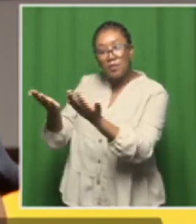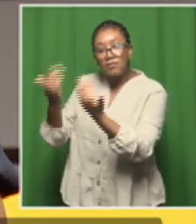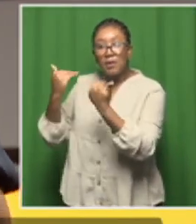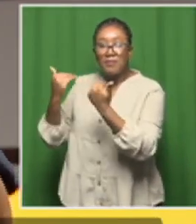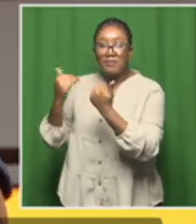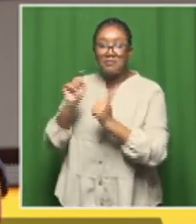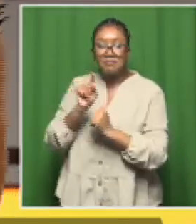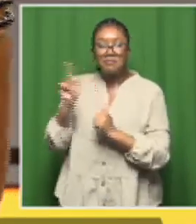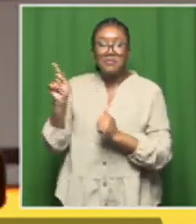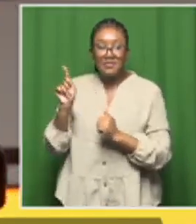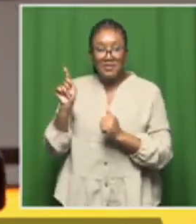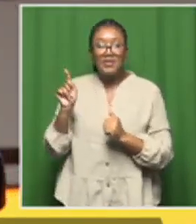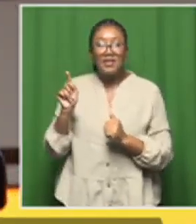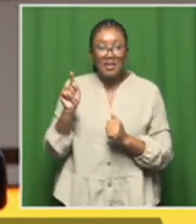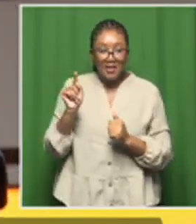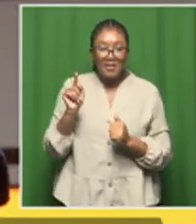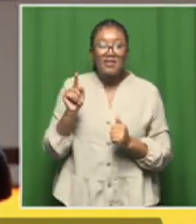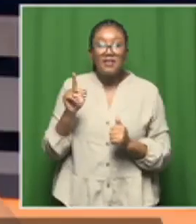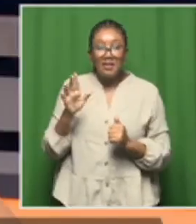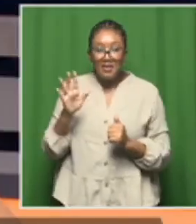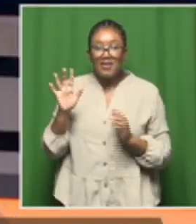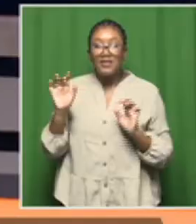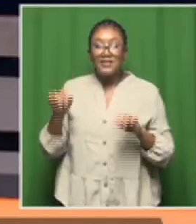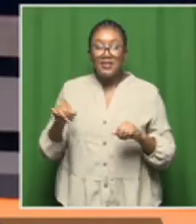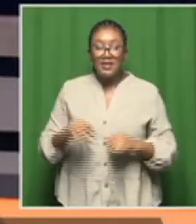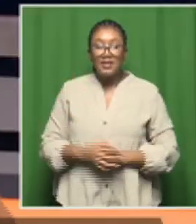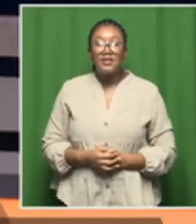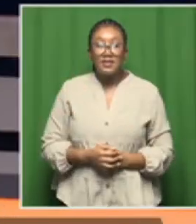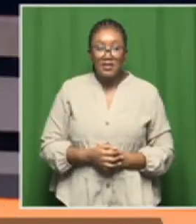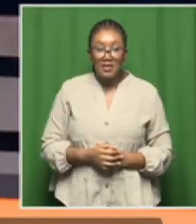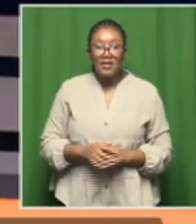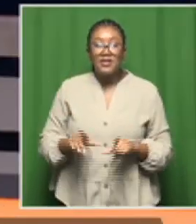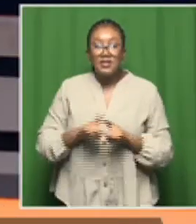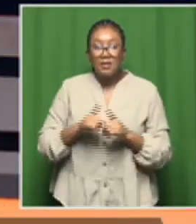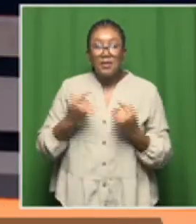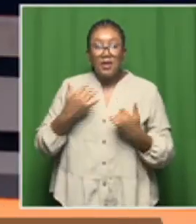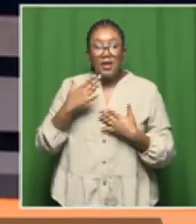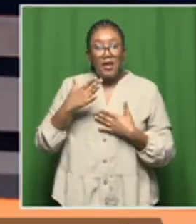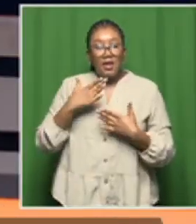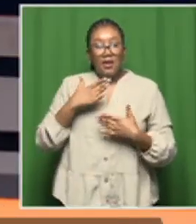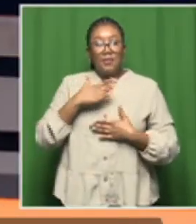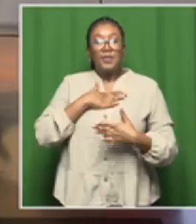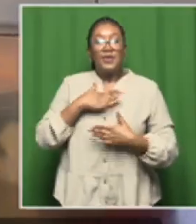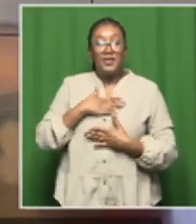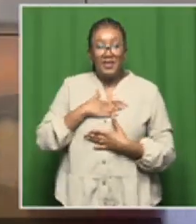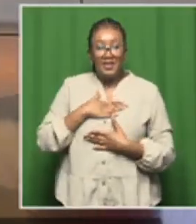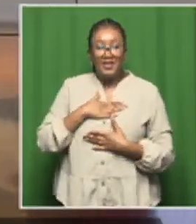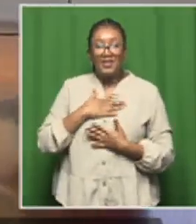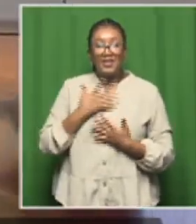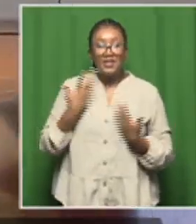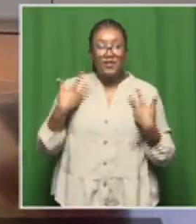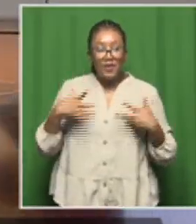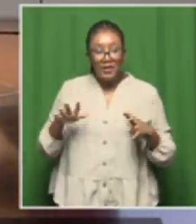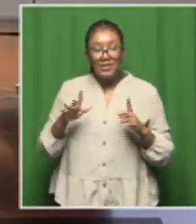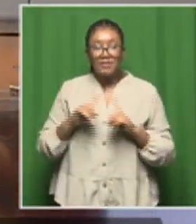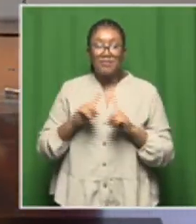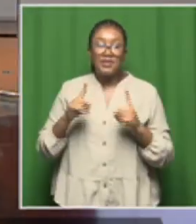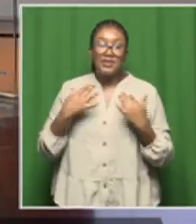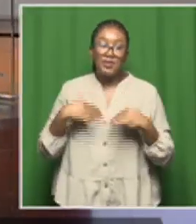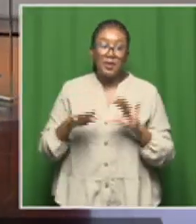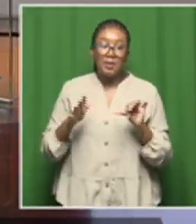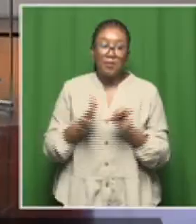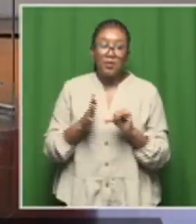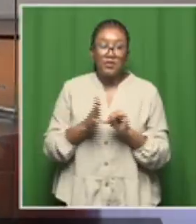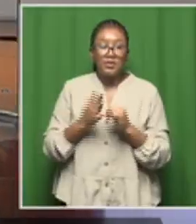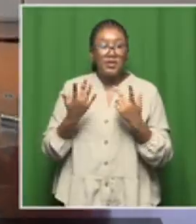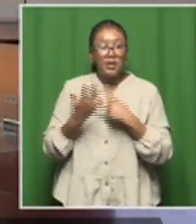physically, I saw you breathing there. Yes, because sometimes we're not intentional about it, right? Yes, you know, quite an intentional project